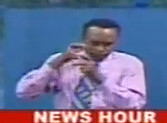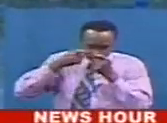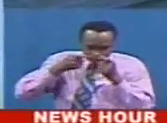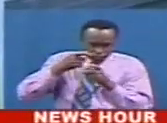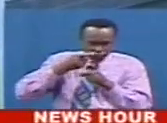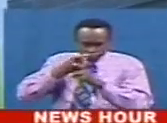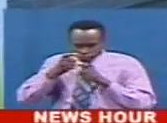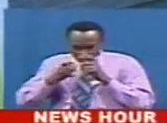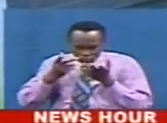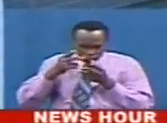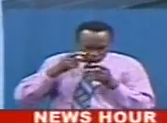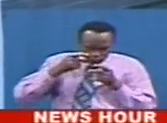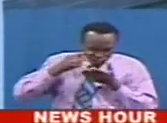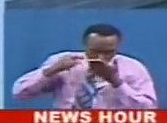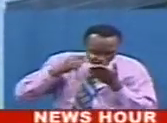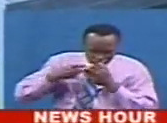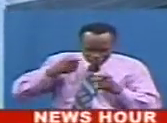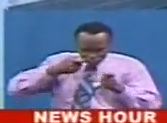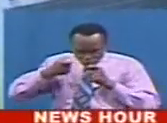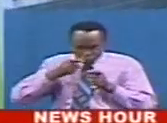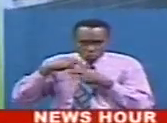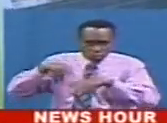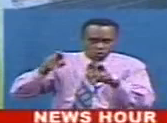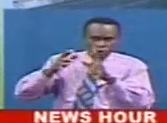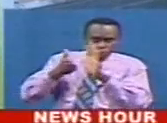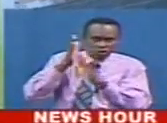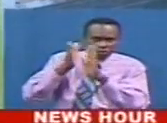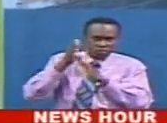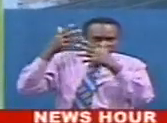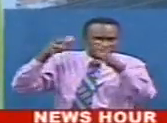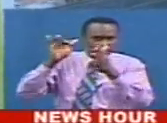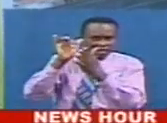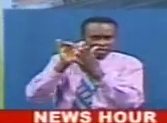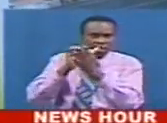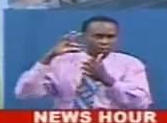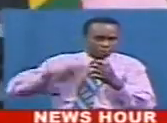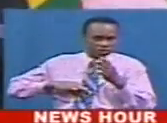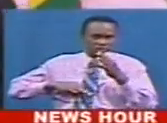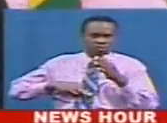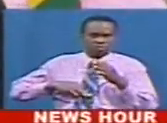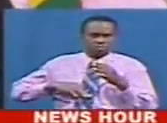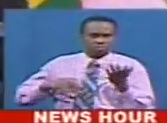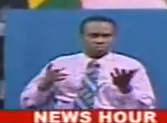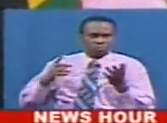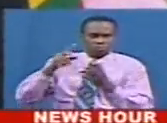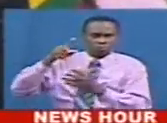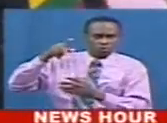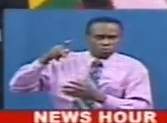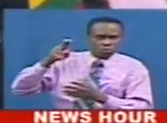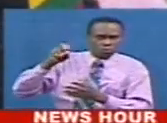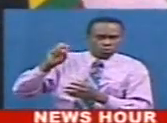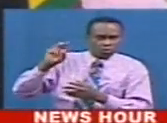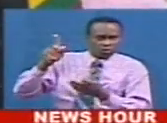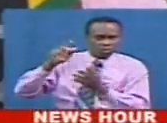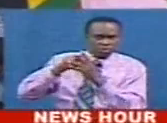He added there are other projects, including the Kwabenya Road, which will be tackled alongside the Pokuase interchange. The Pokuase